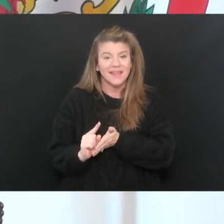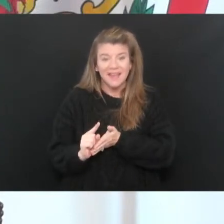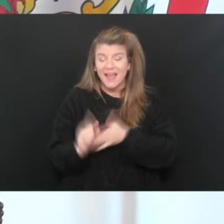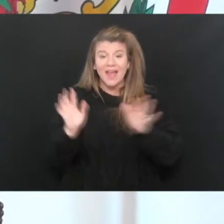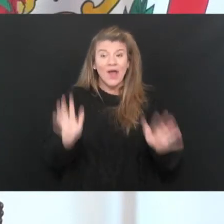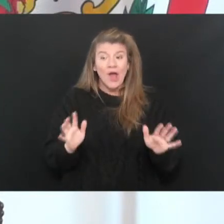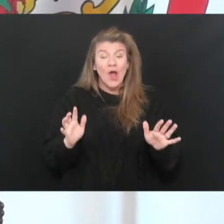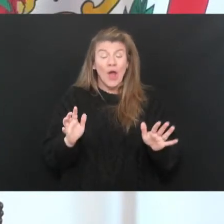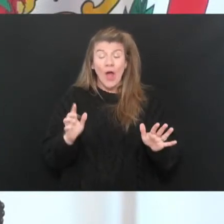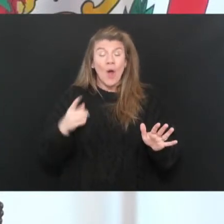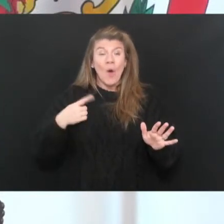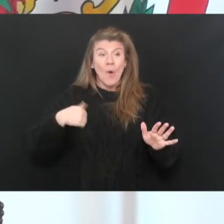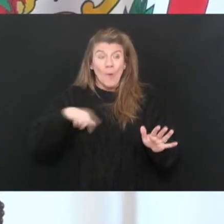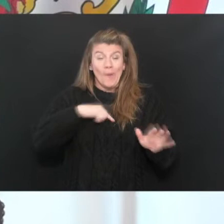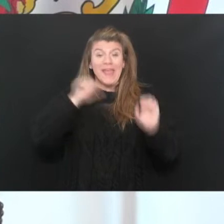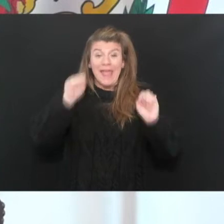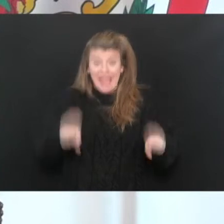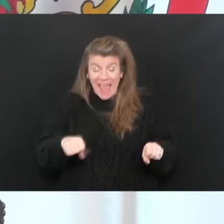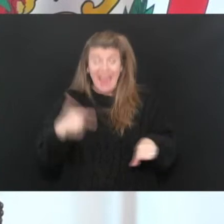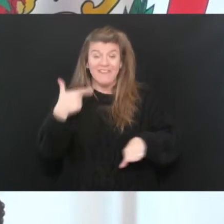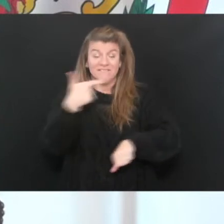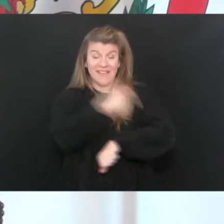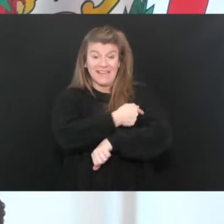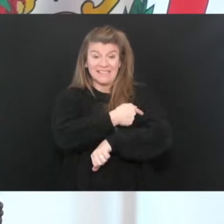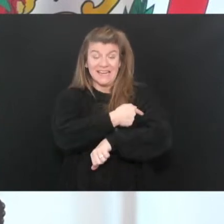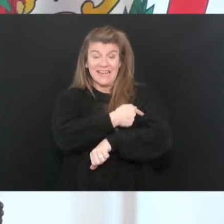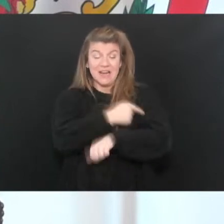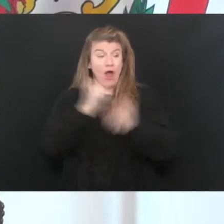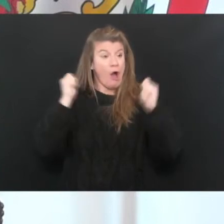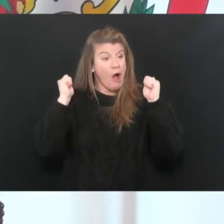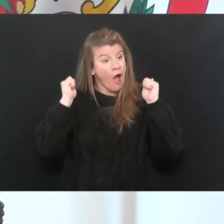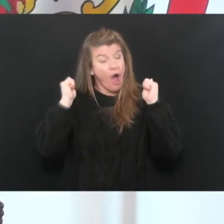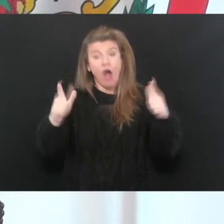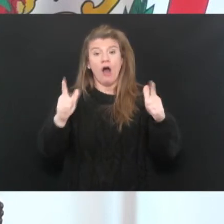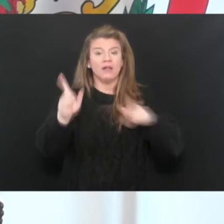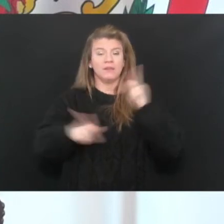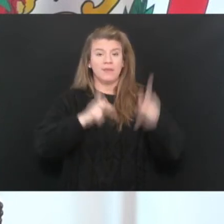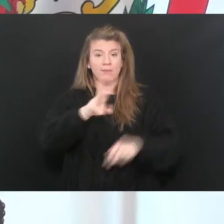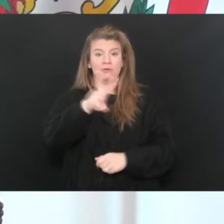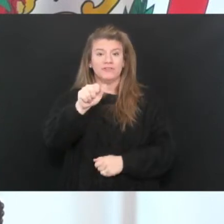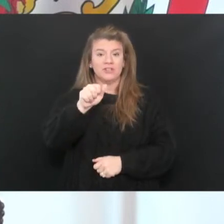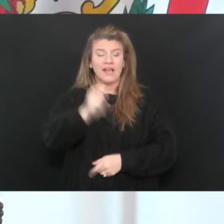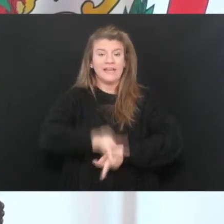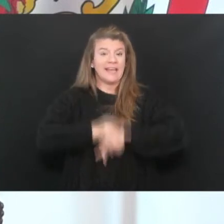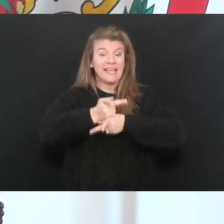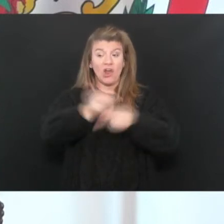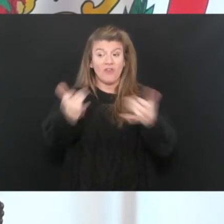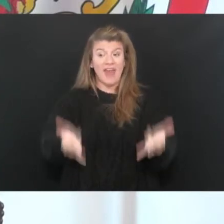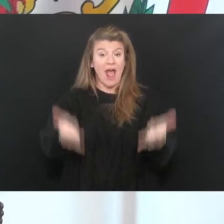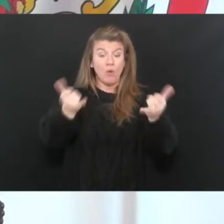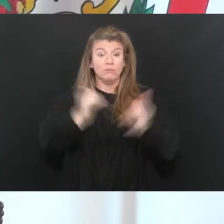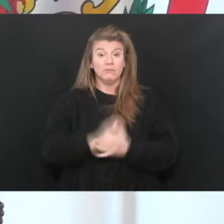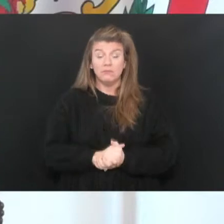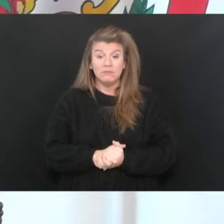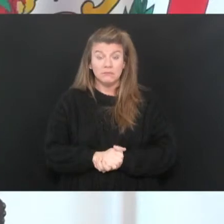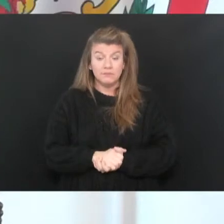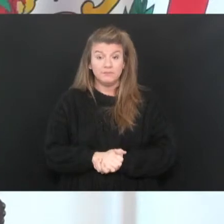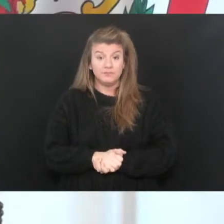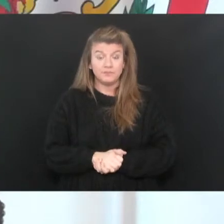get everybody taken care of and taken care of immediately. Now,